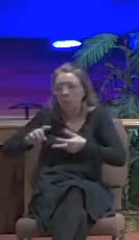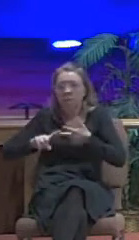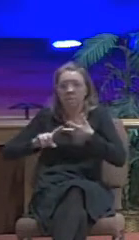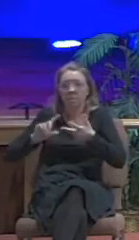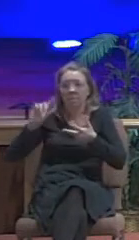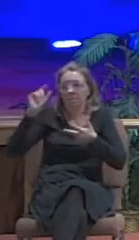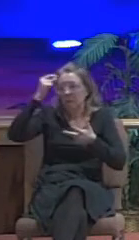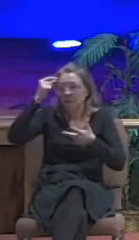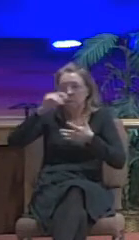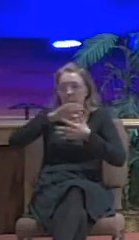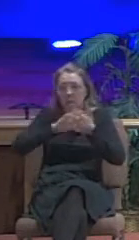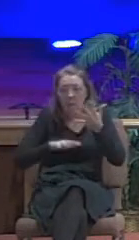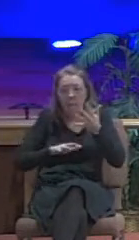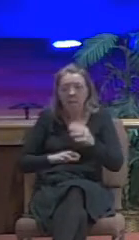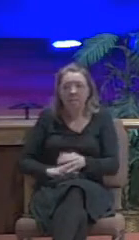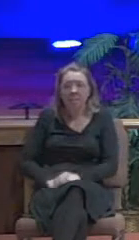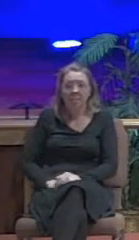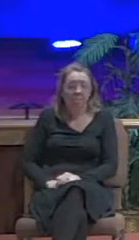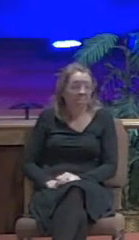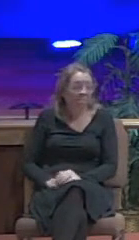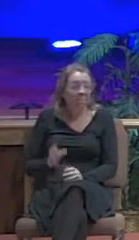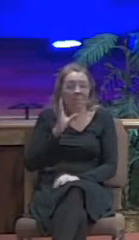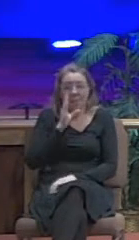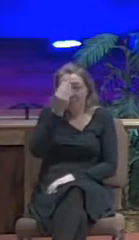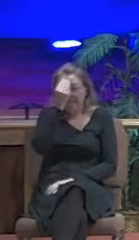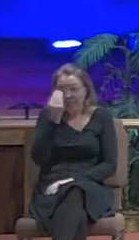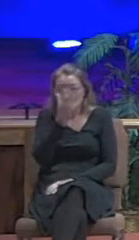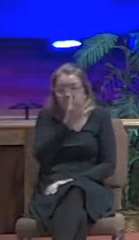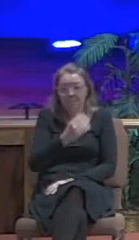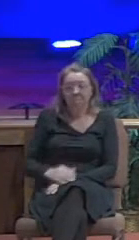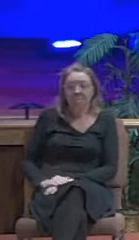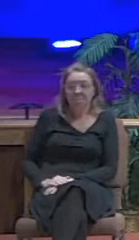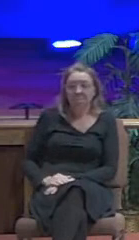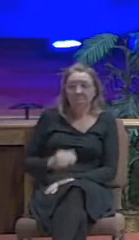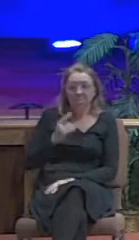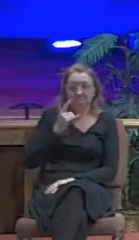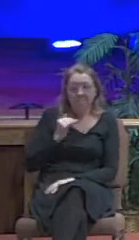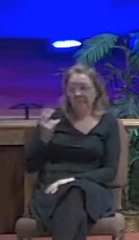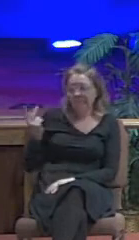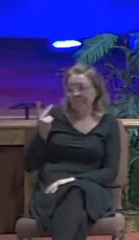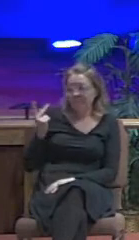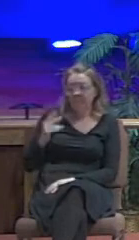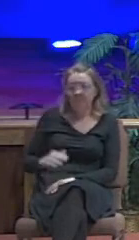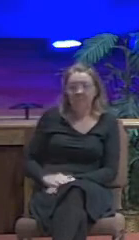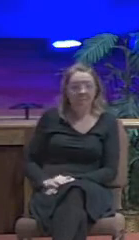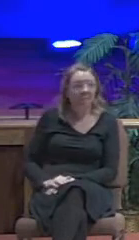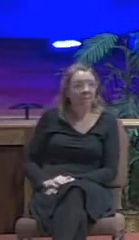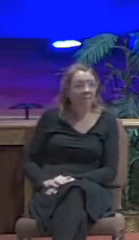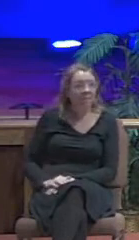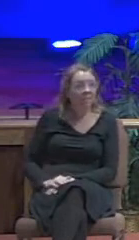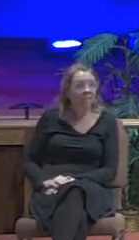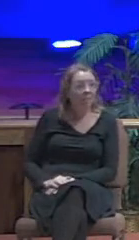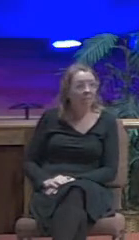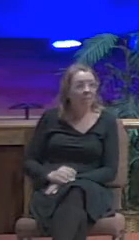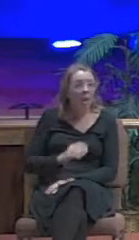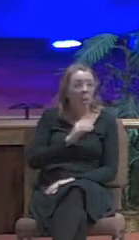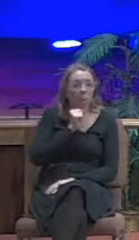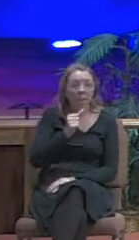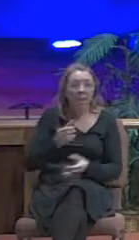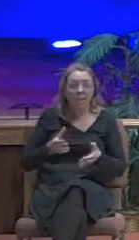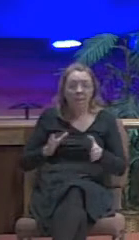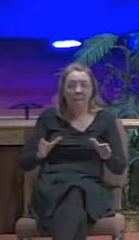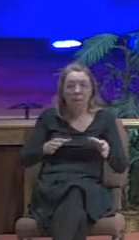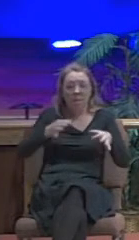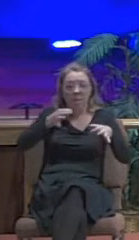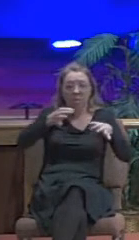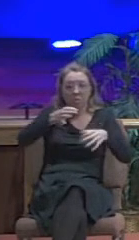I'll tell you what, Misty and I did not like the judge we had. She was cruel and evil. We submitted to her